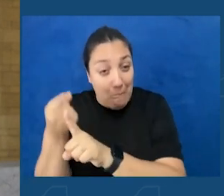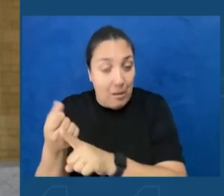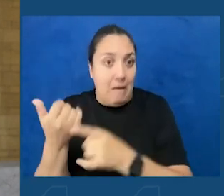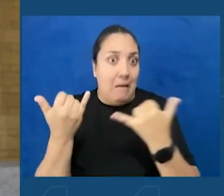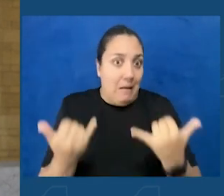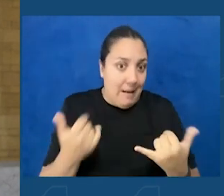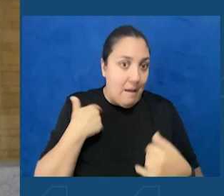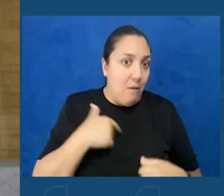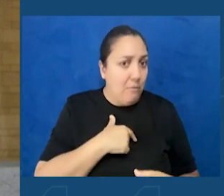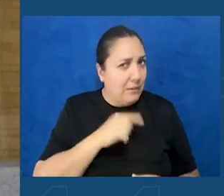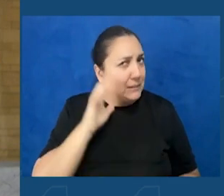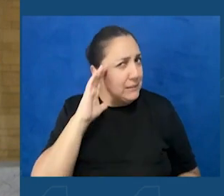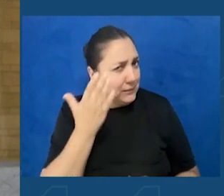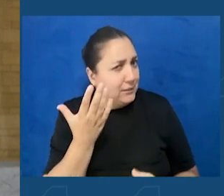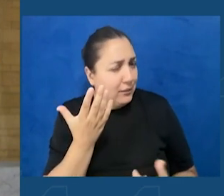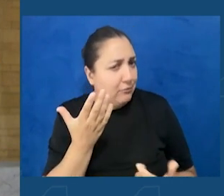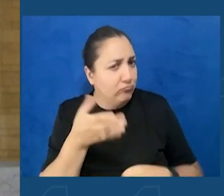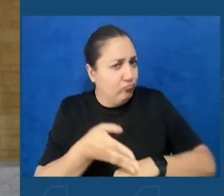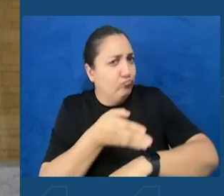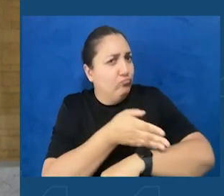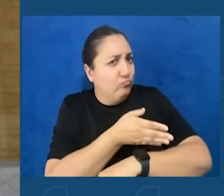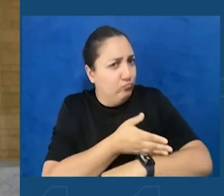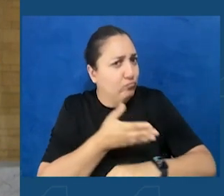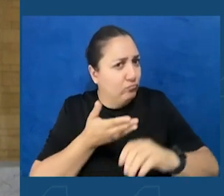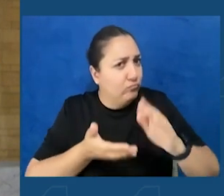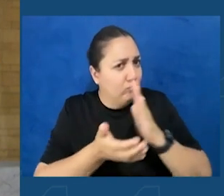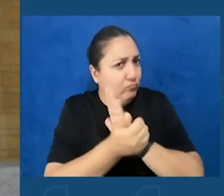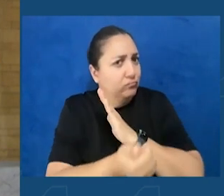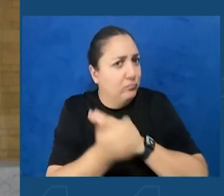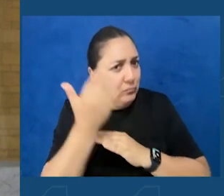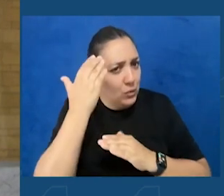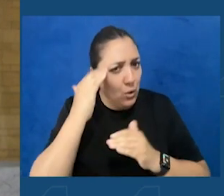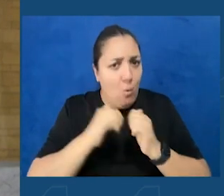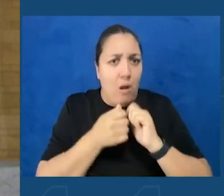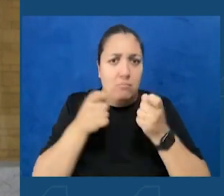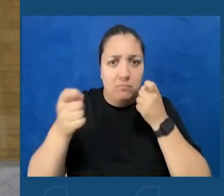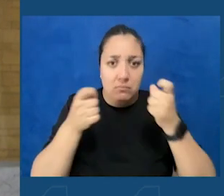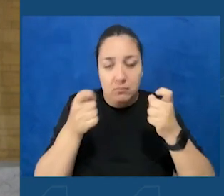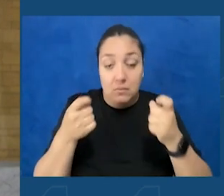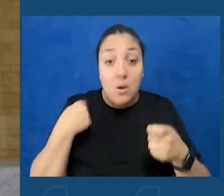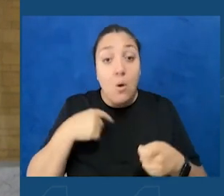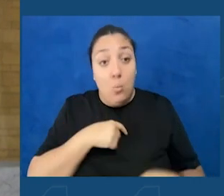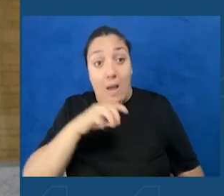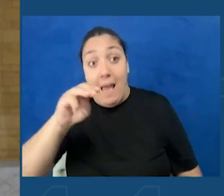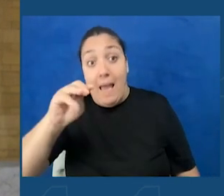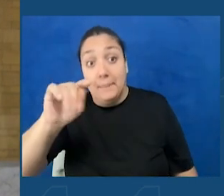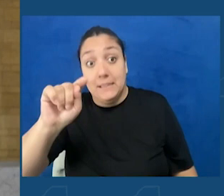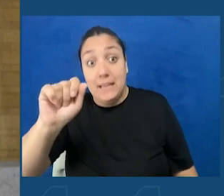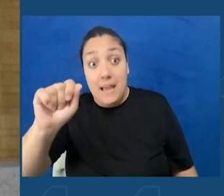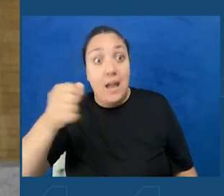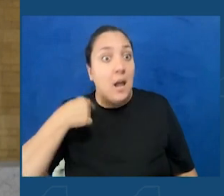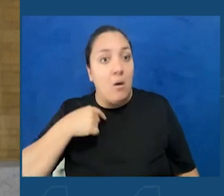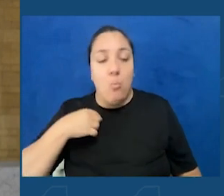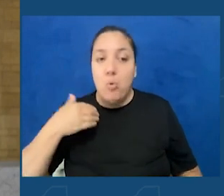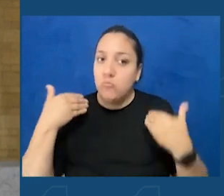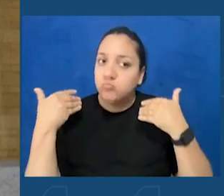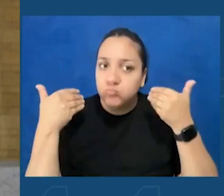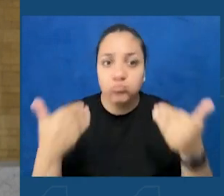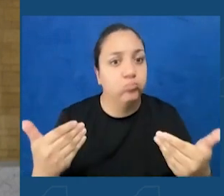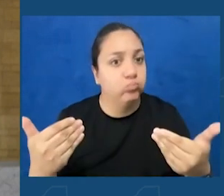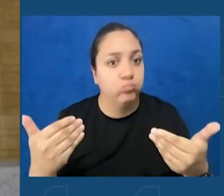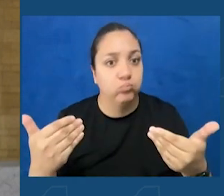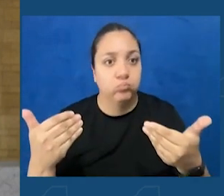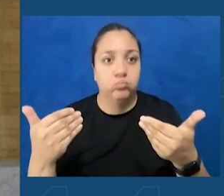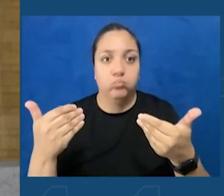MTA teams stepped up and put the railroad back on track. I have to thank hundreds and hundreds of Metro